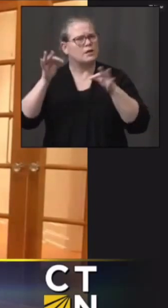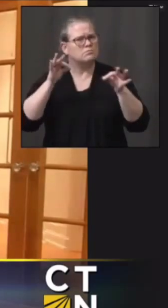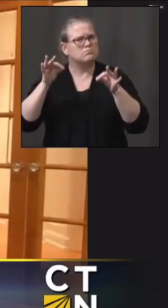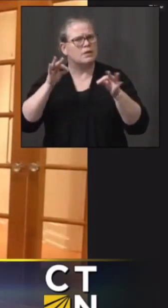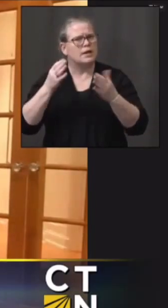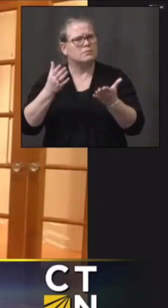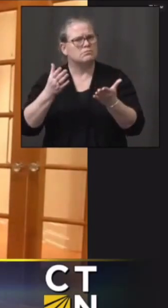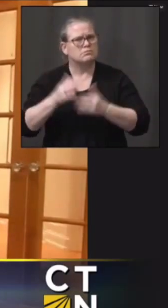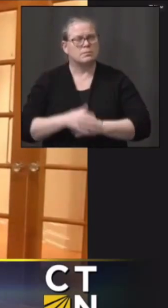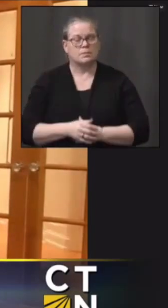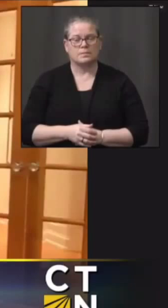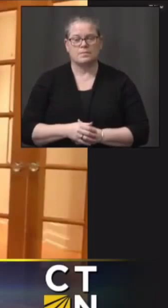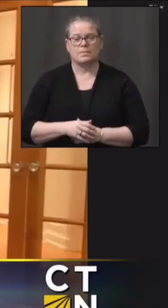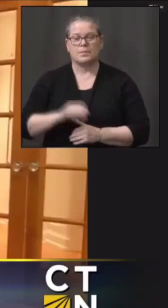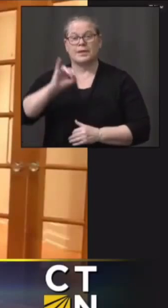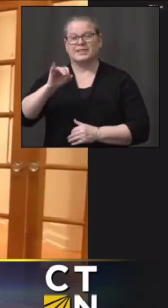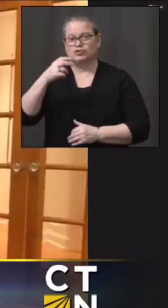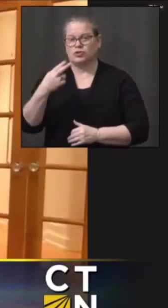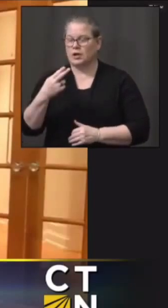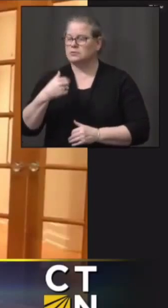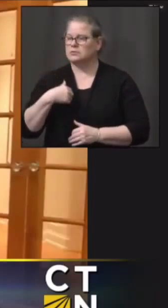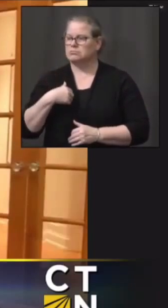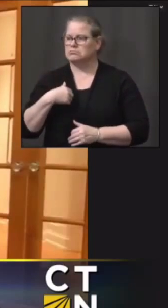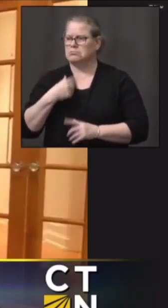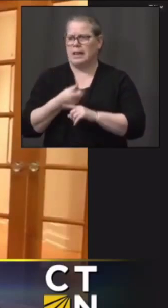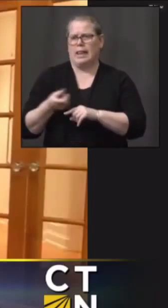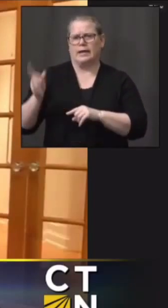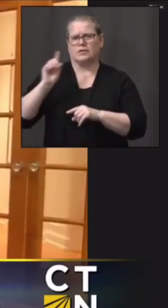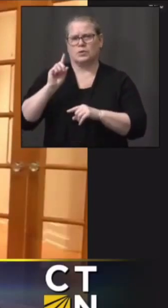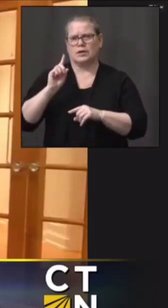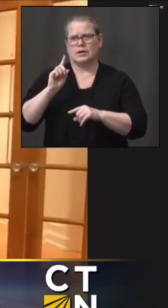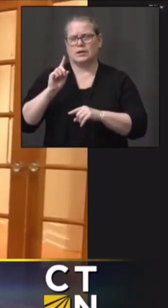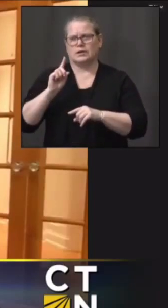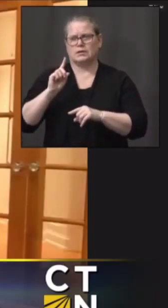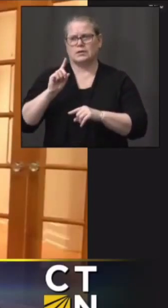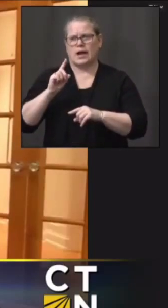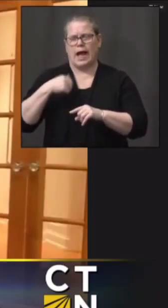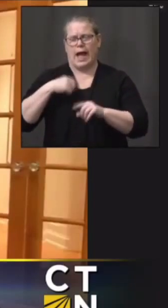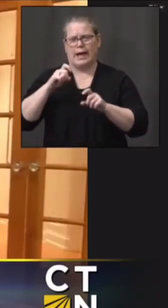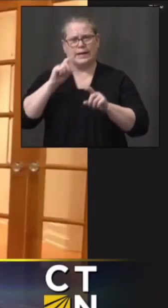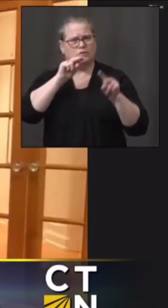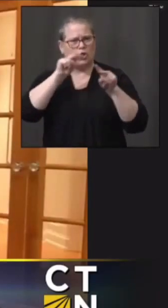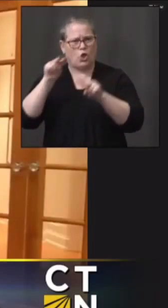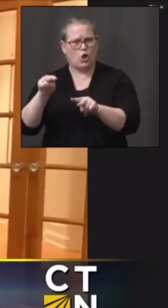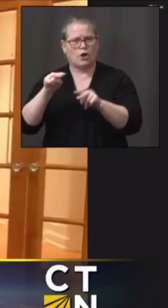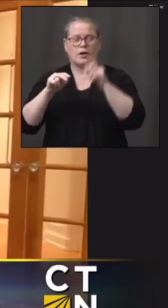I'll go back and pull up the charts from last week. They're not, the population size has not changed. So,